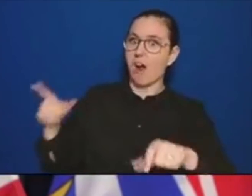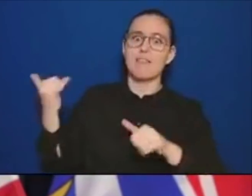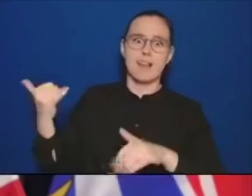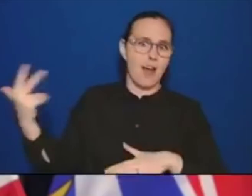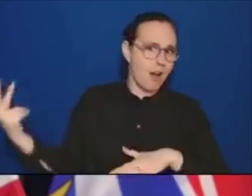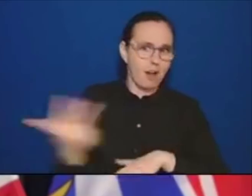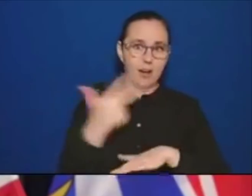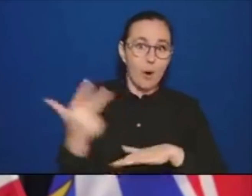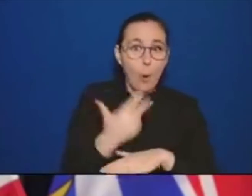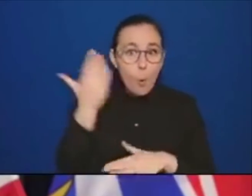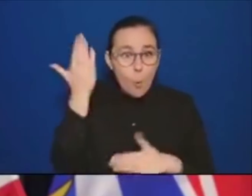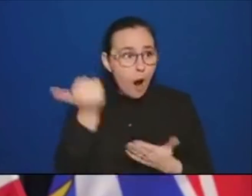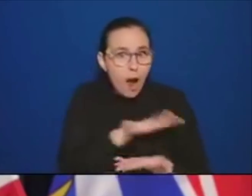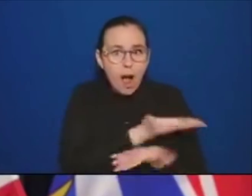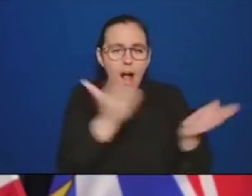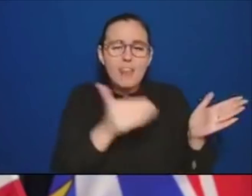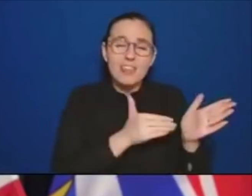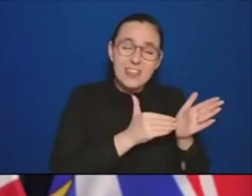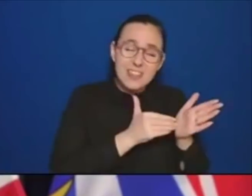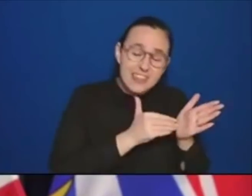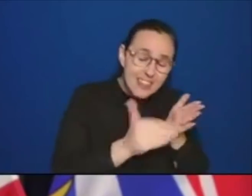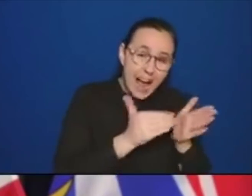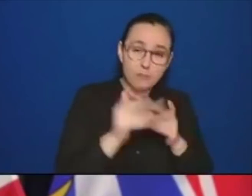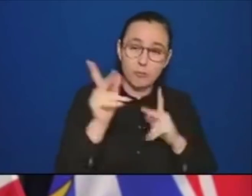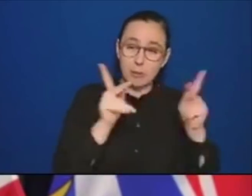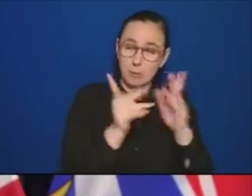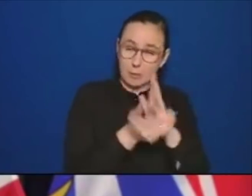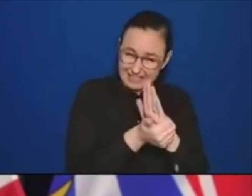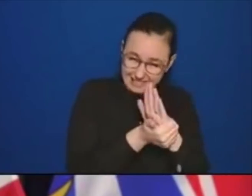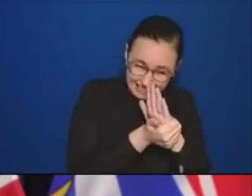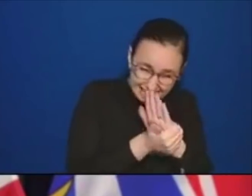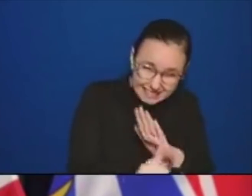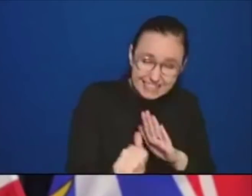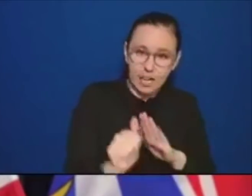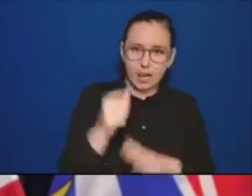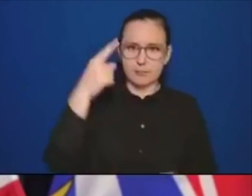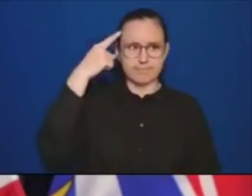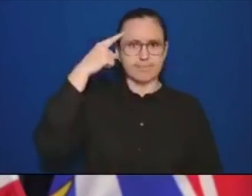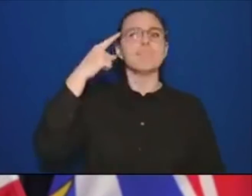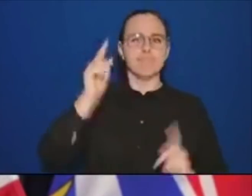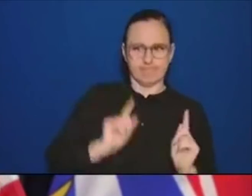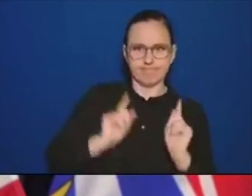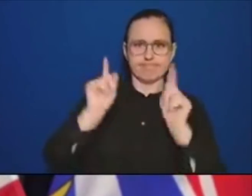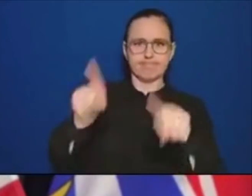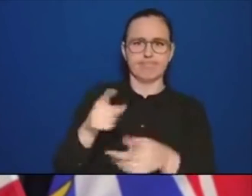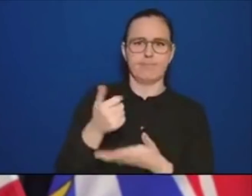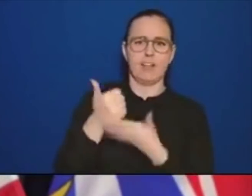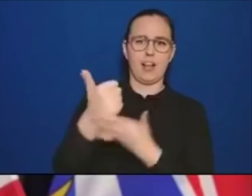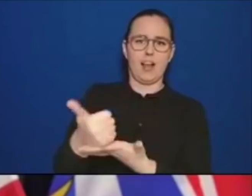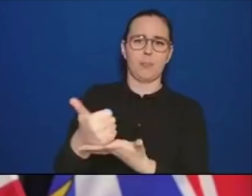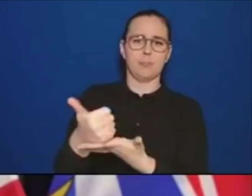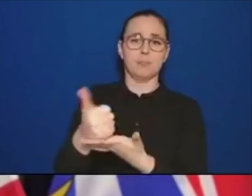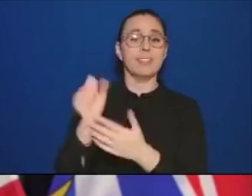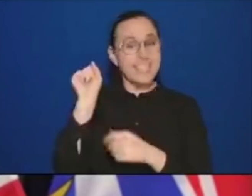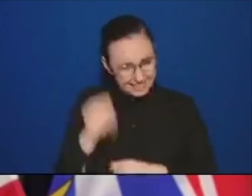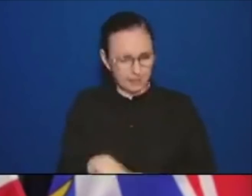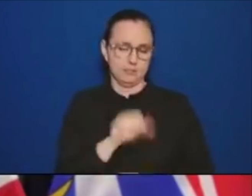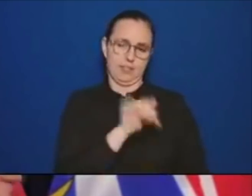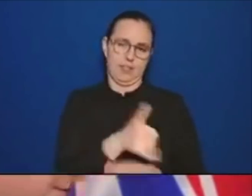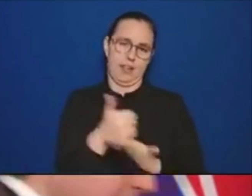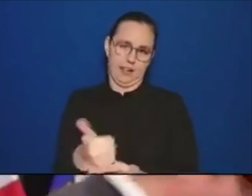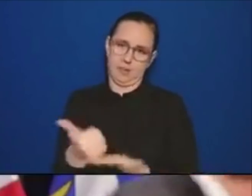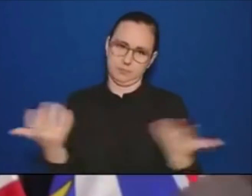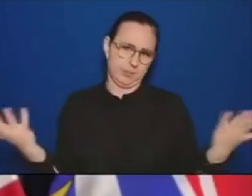ability and their first instinct being to help stepped up and did exactly that. Thank you. And I'll now ask Minister Popham to